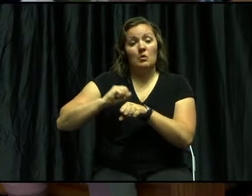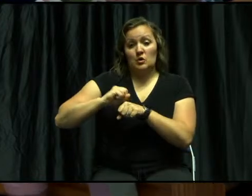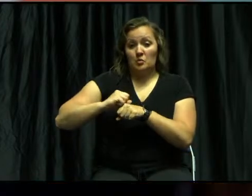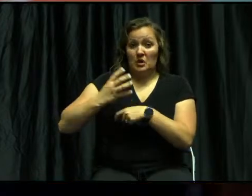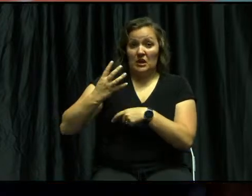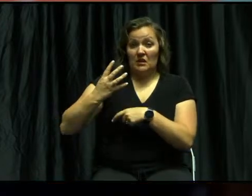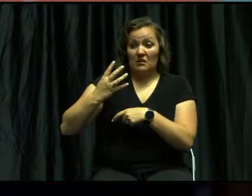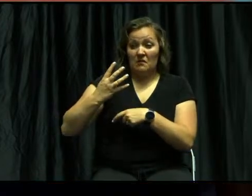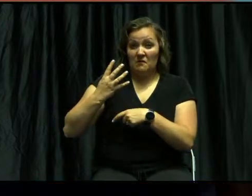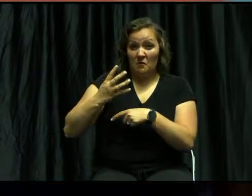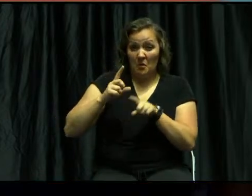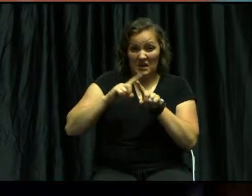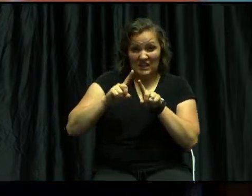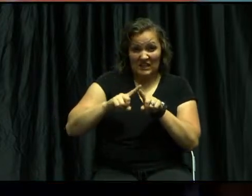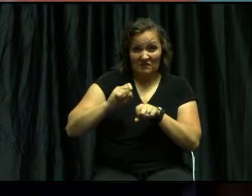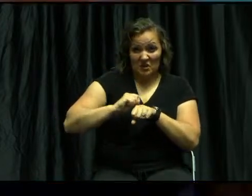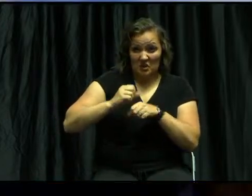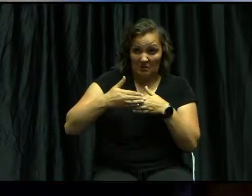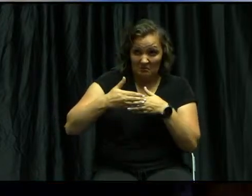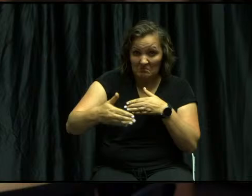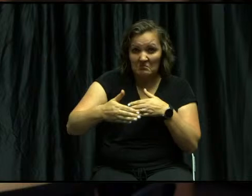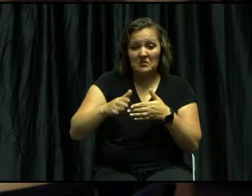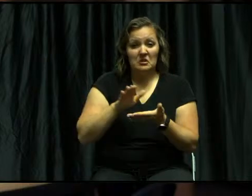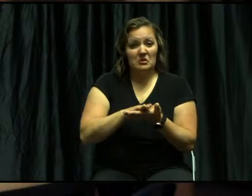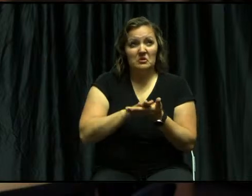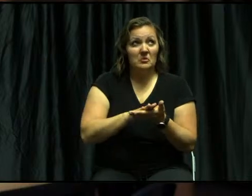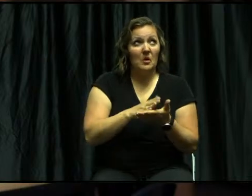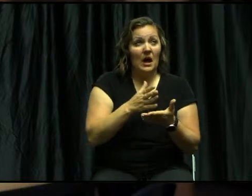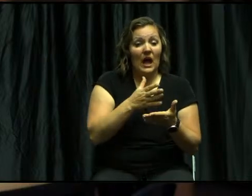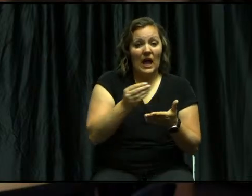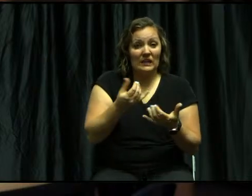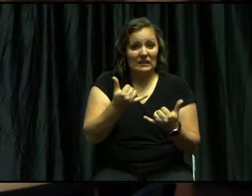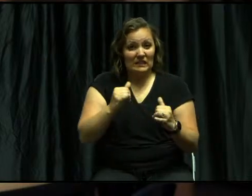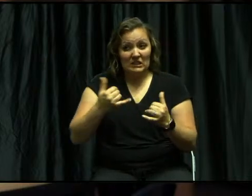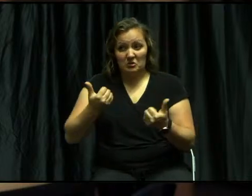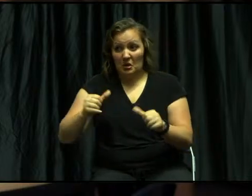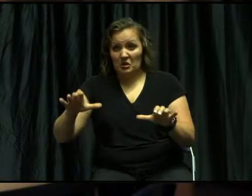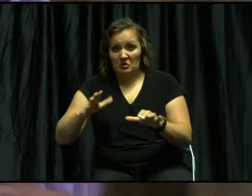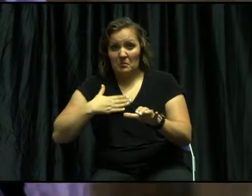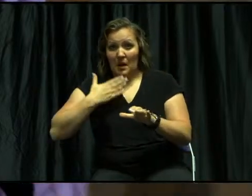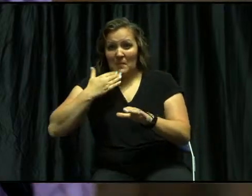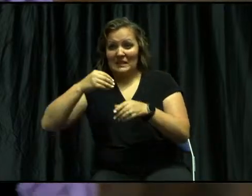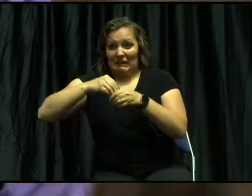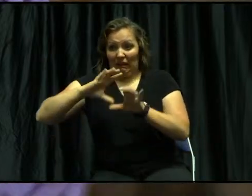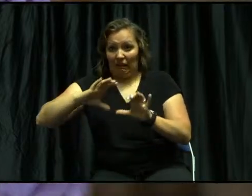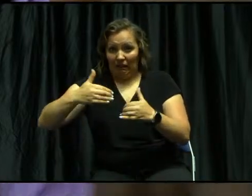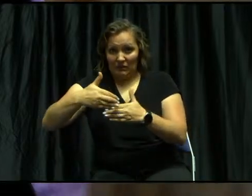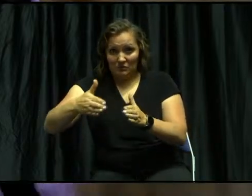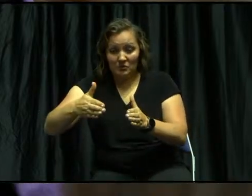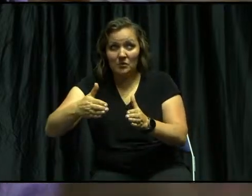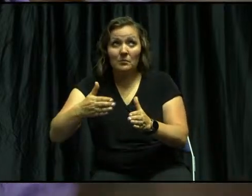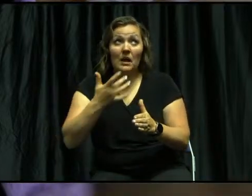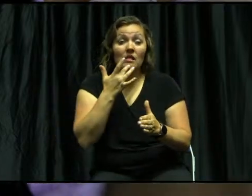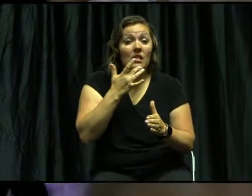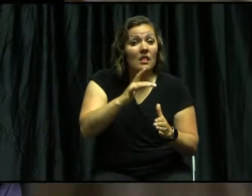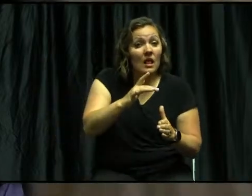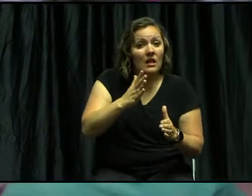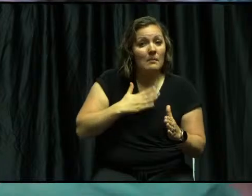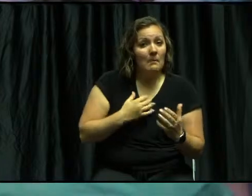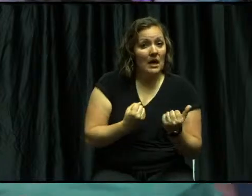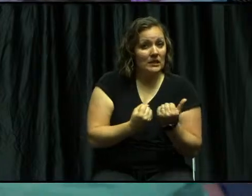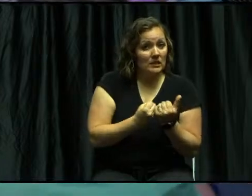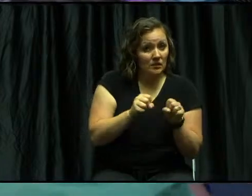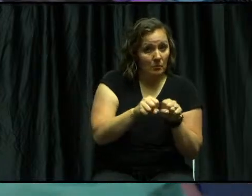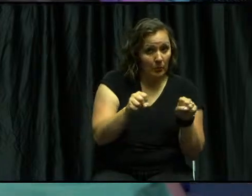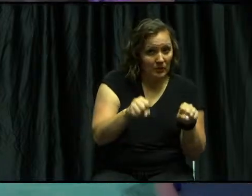throughout school, and on top of that, trying to do my very best in the classroom. Fortunately, my support system